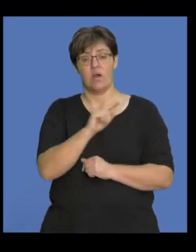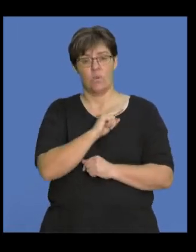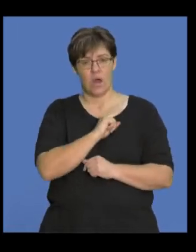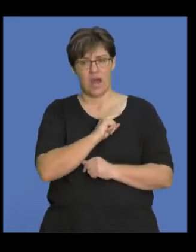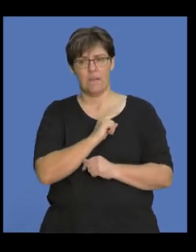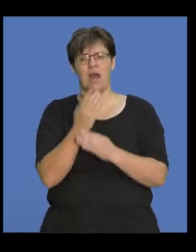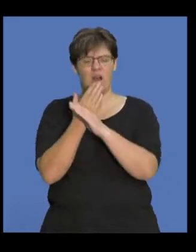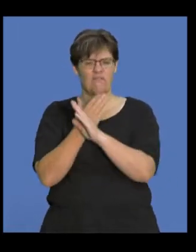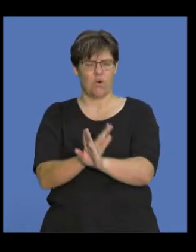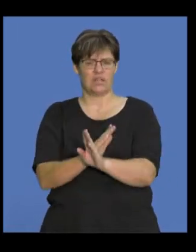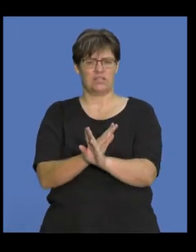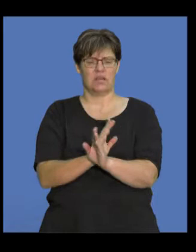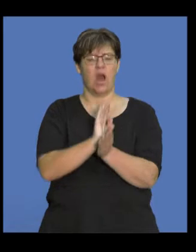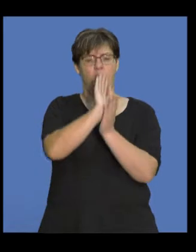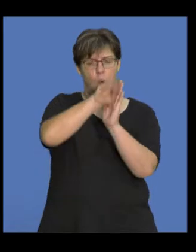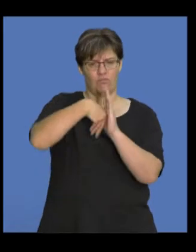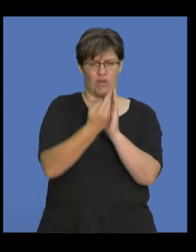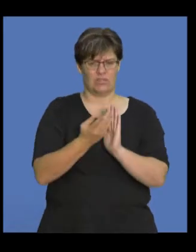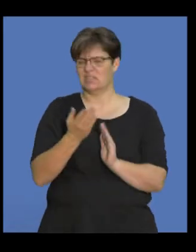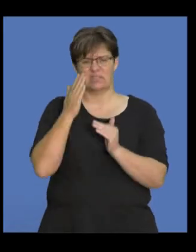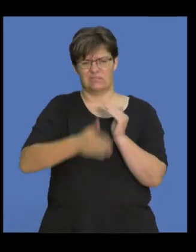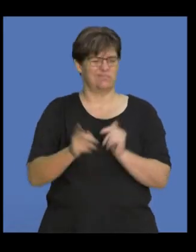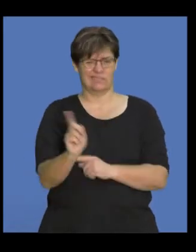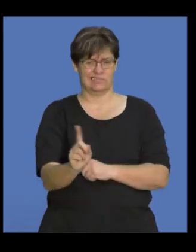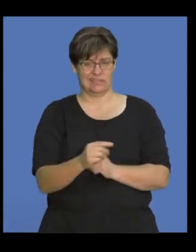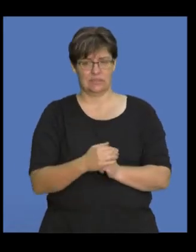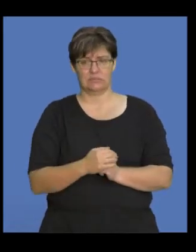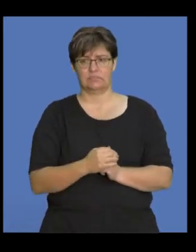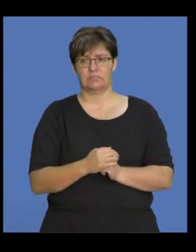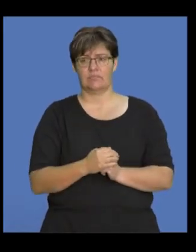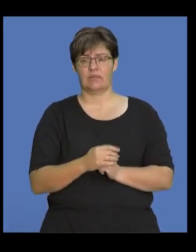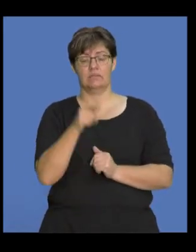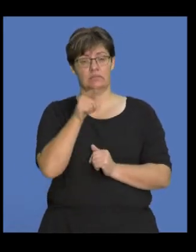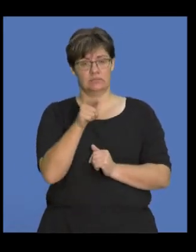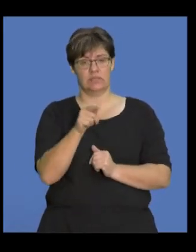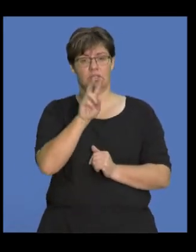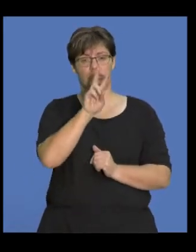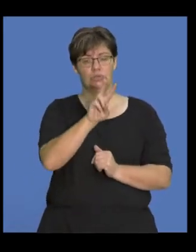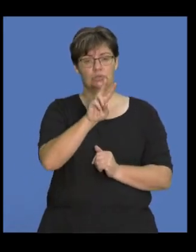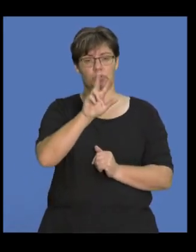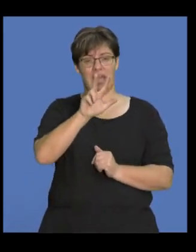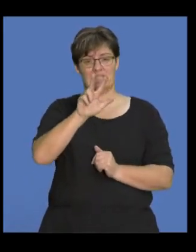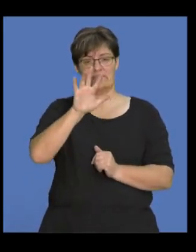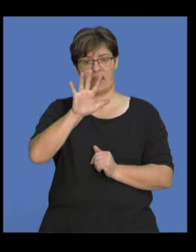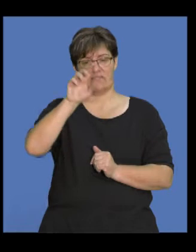to round off as I'm busy calculating. So this will be